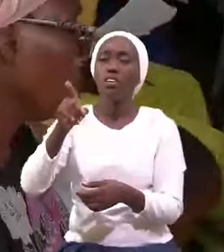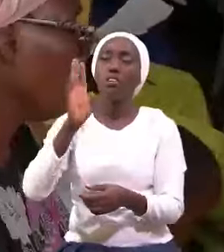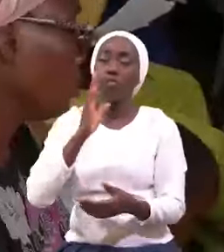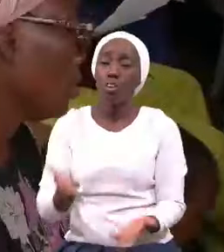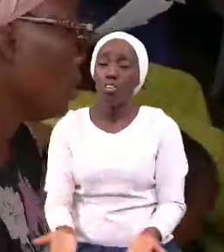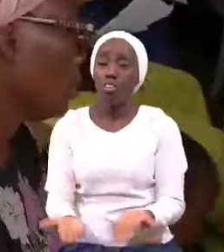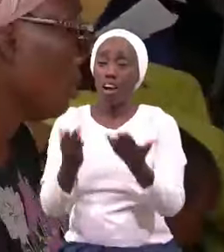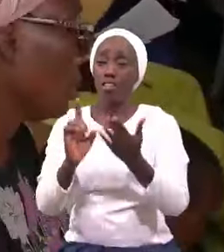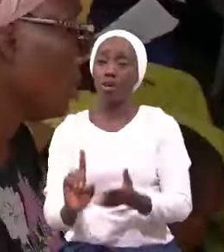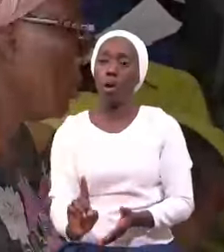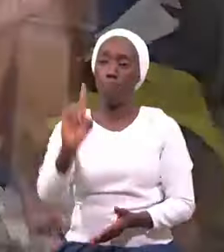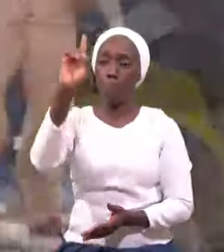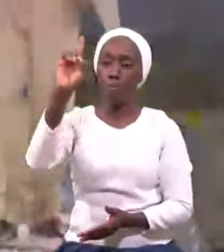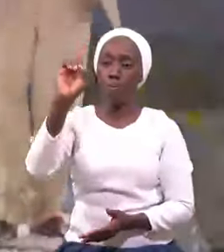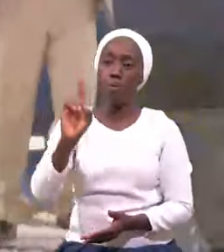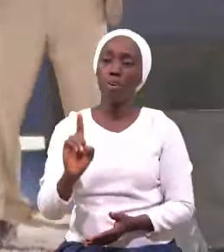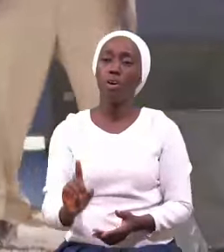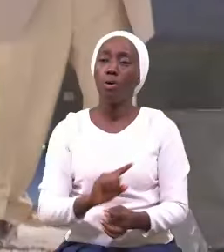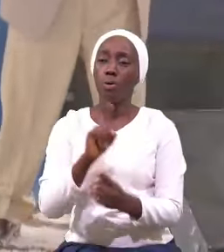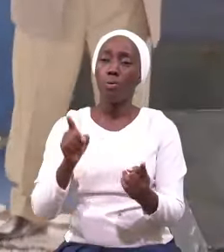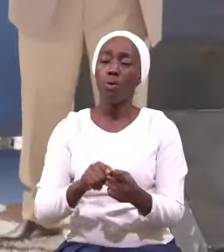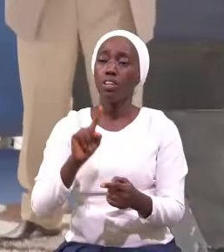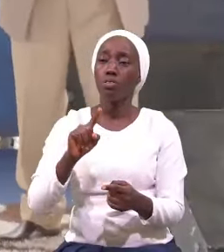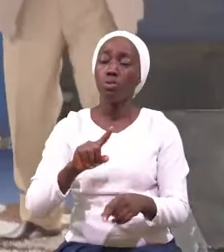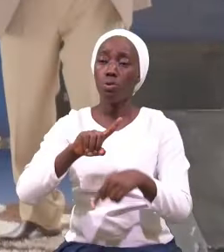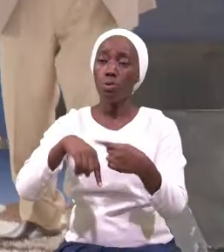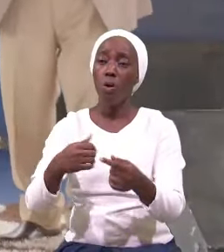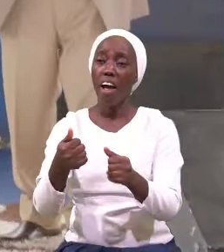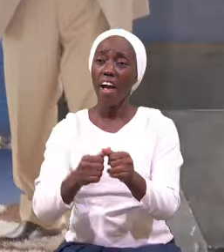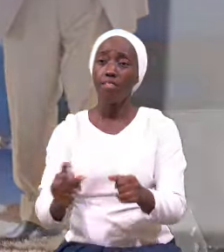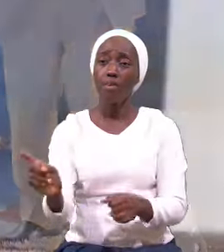up. And while you go everywhere,